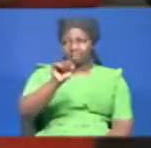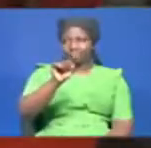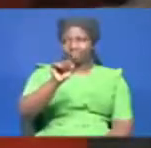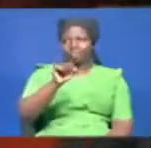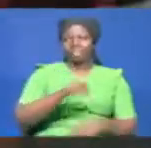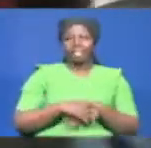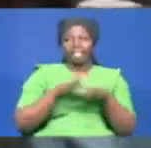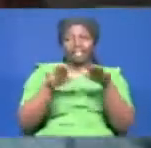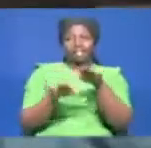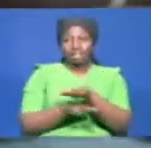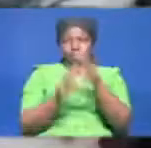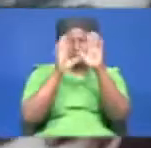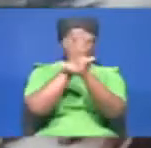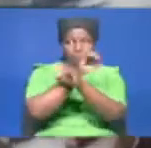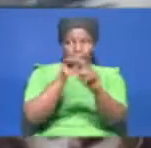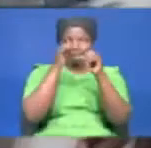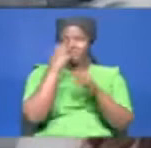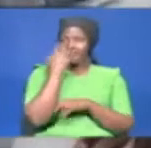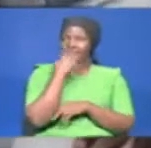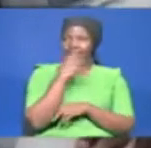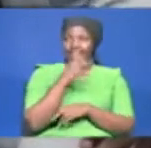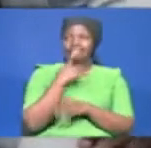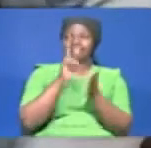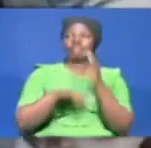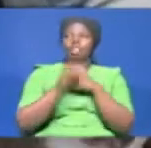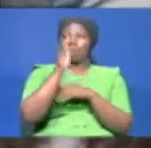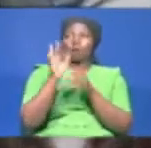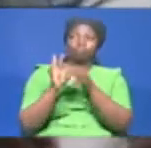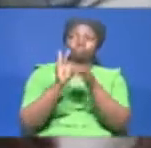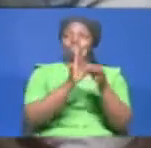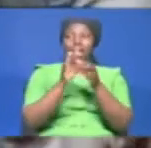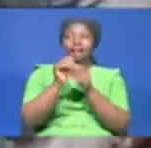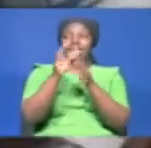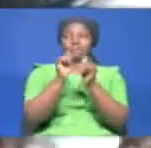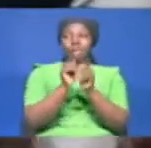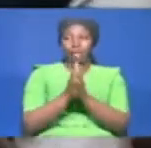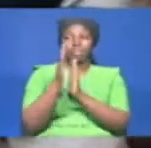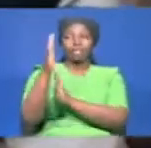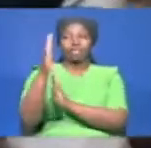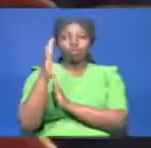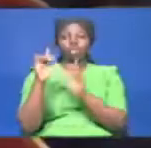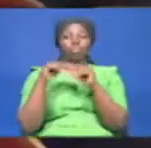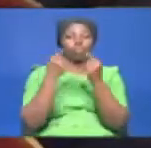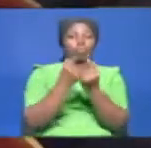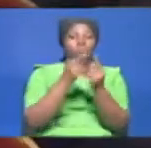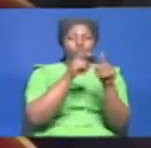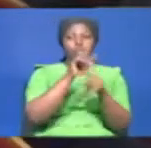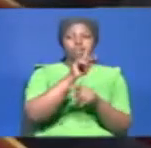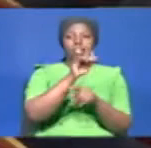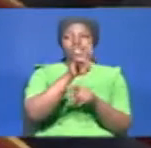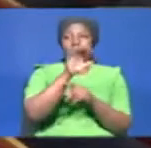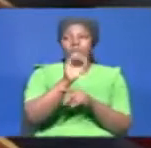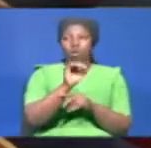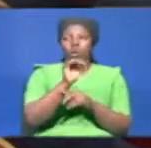Deputy President Rigathi Gachagua said he will bring together leaders and security organs from Kerio Valley to find a lasting